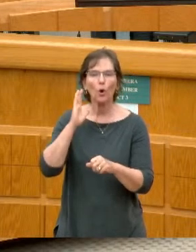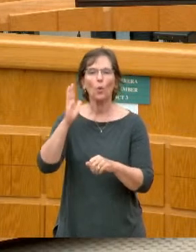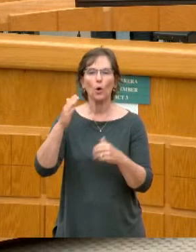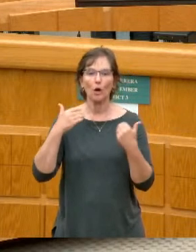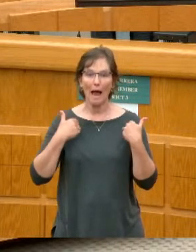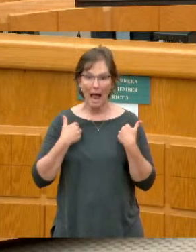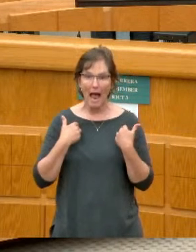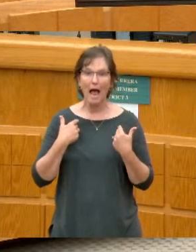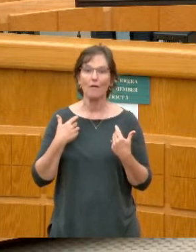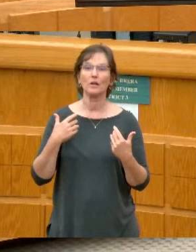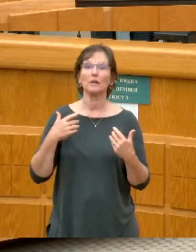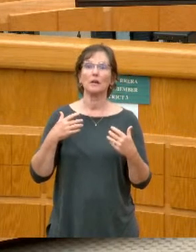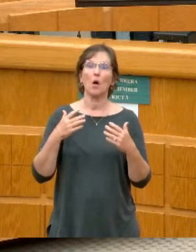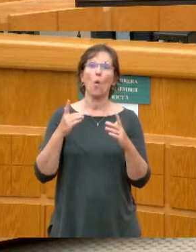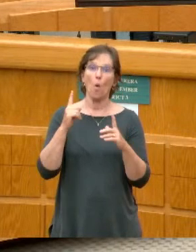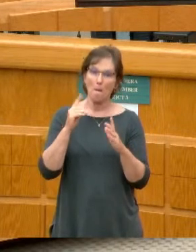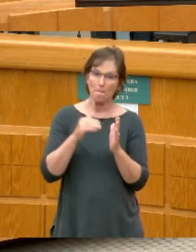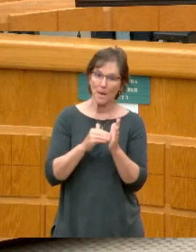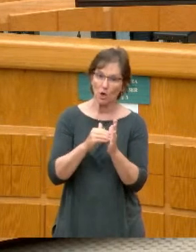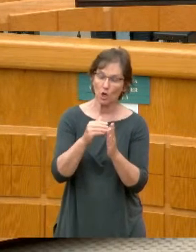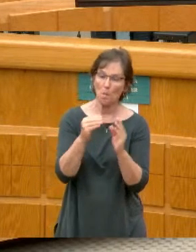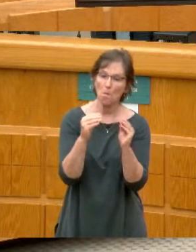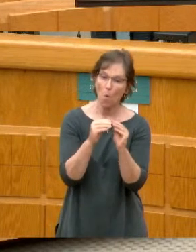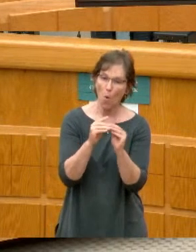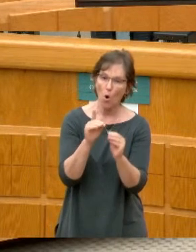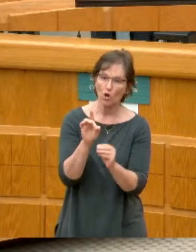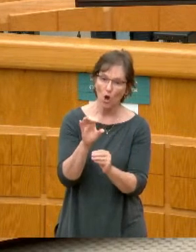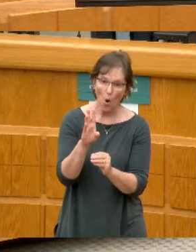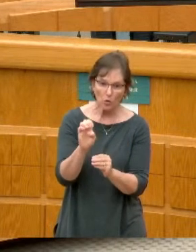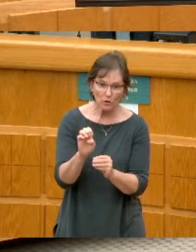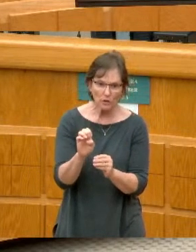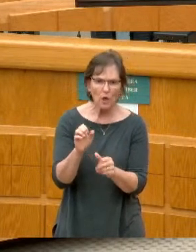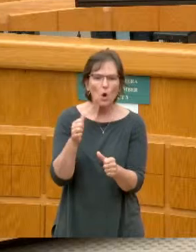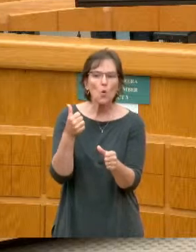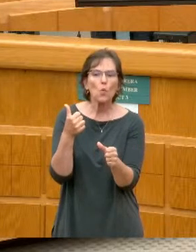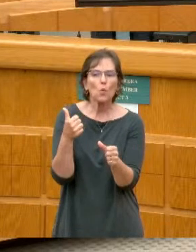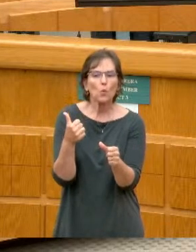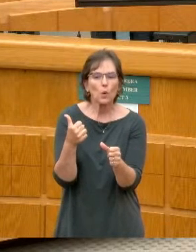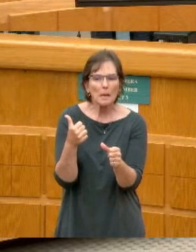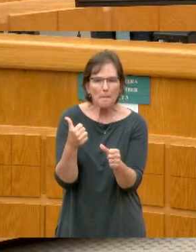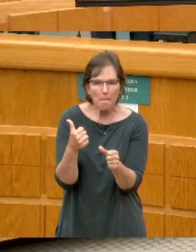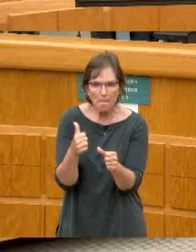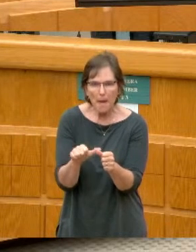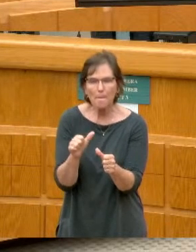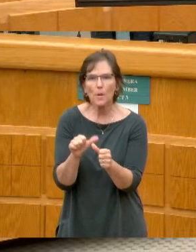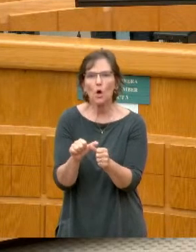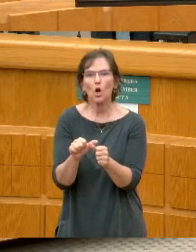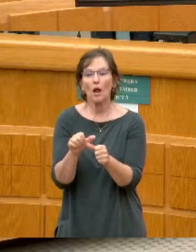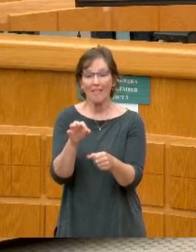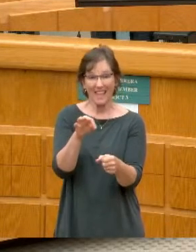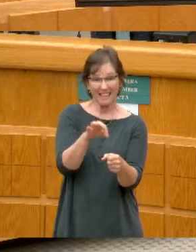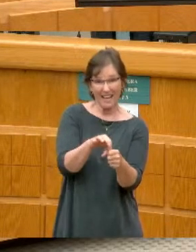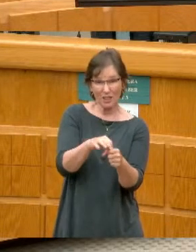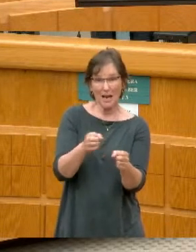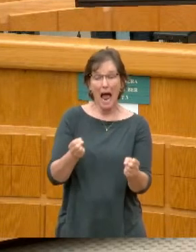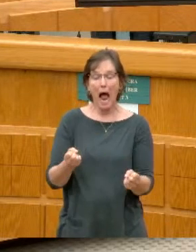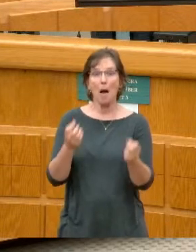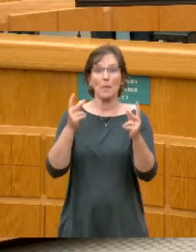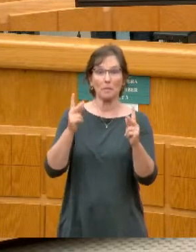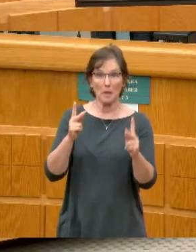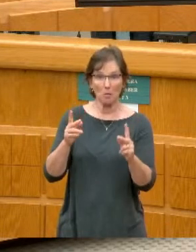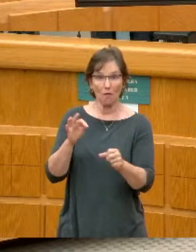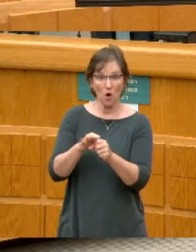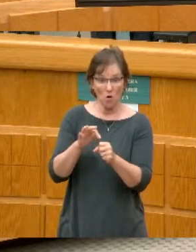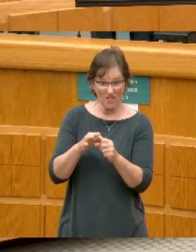country. So towards the end of the year, I hope to bring you better messaging about that million doses